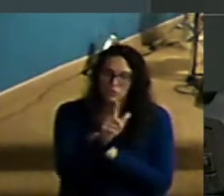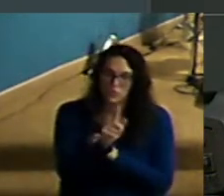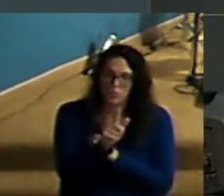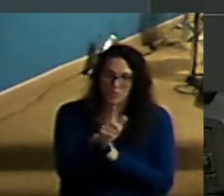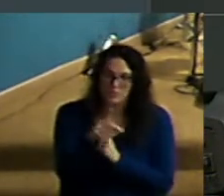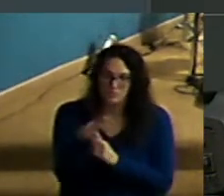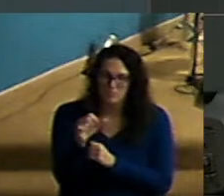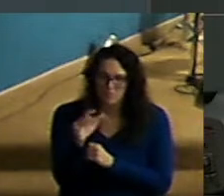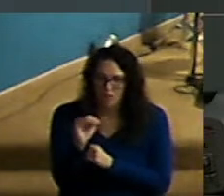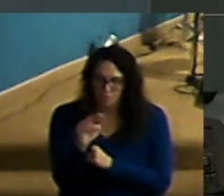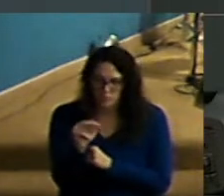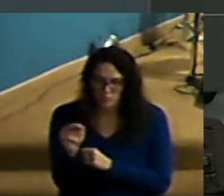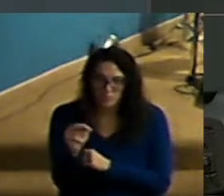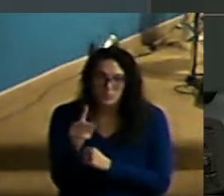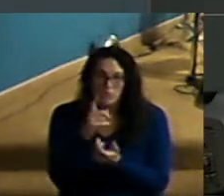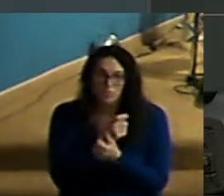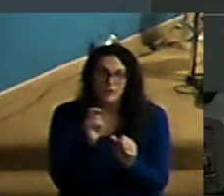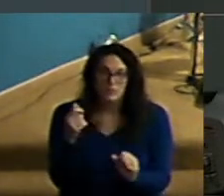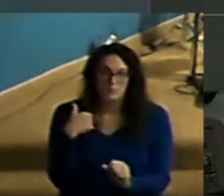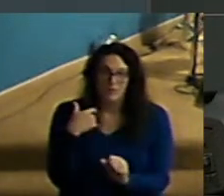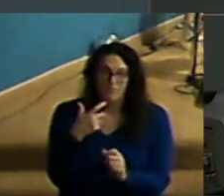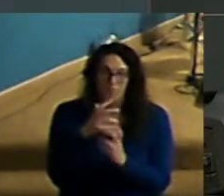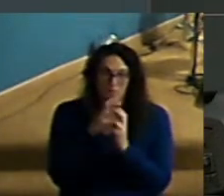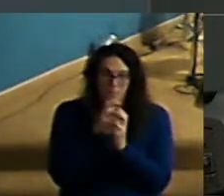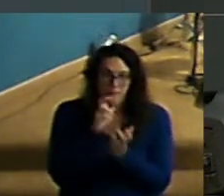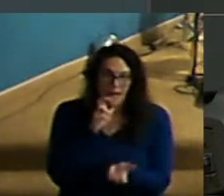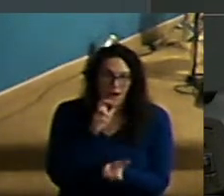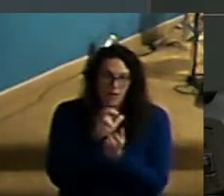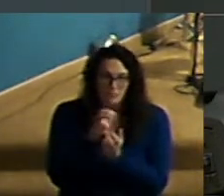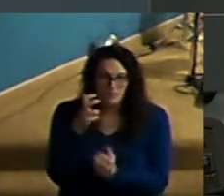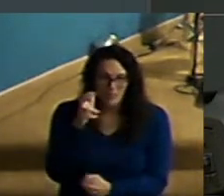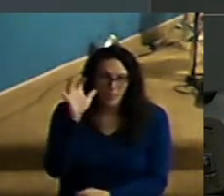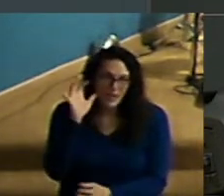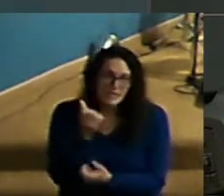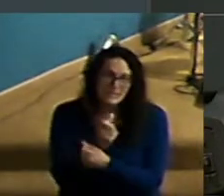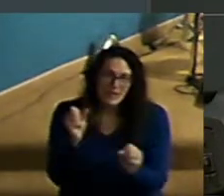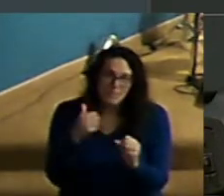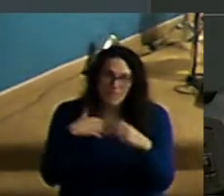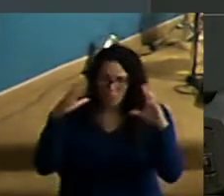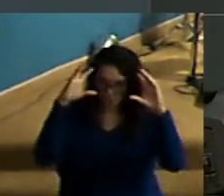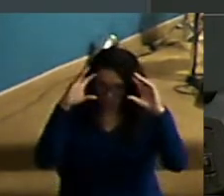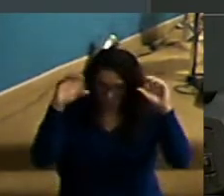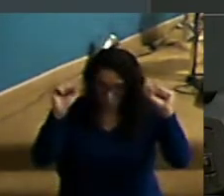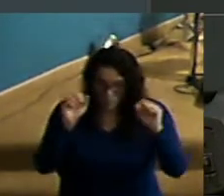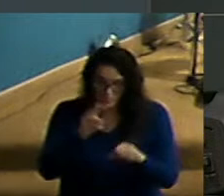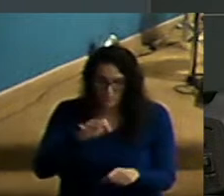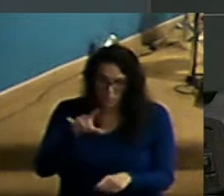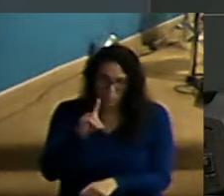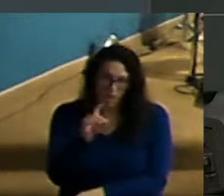Verse 22, Psalm 22. Rescue me from the mouths of the lions. Save me from the horns of the wild oxen.